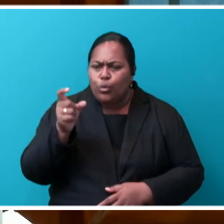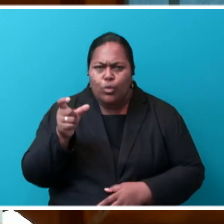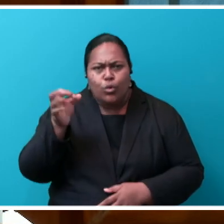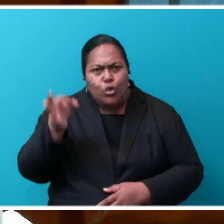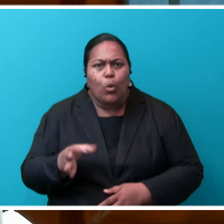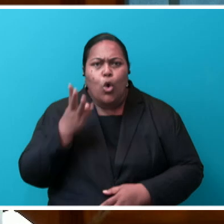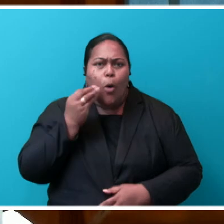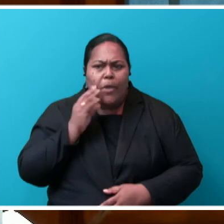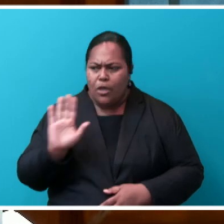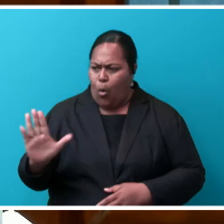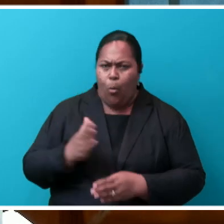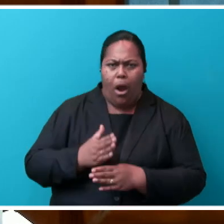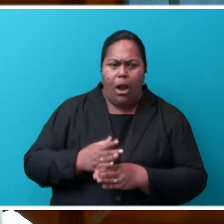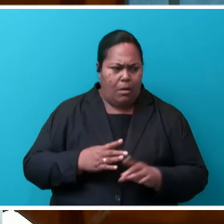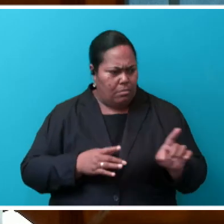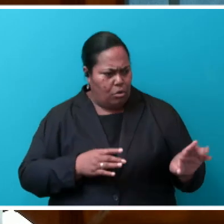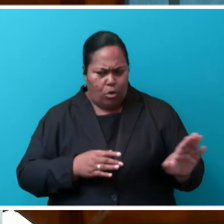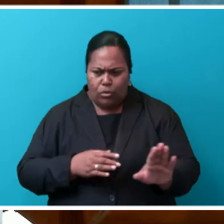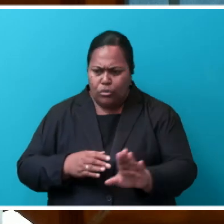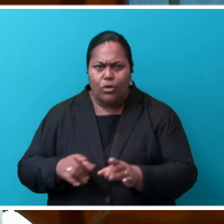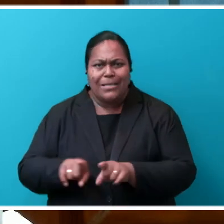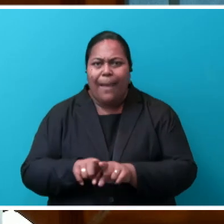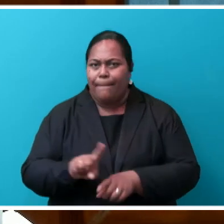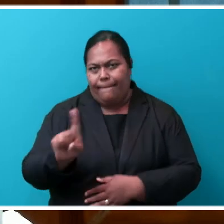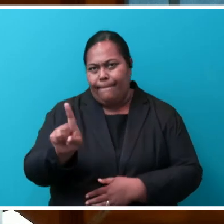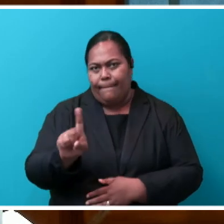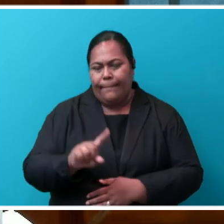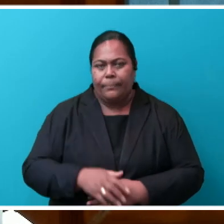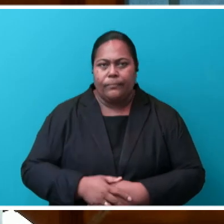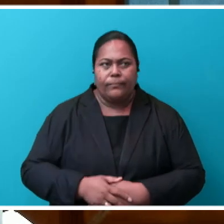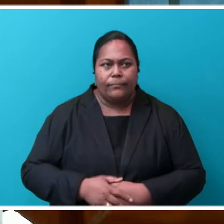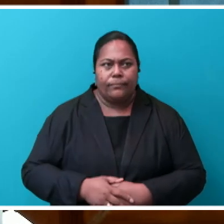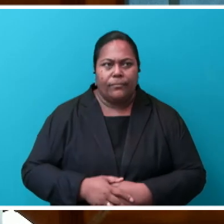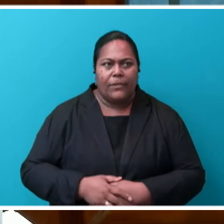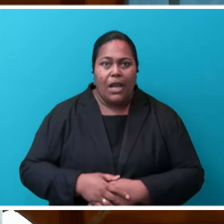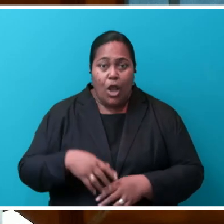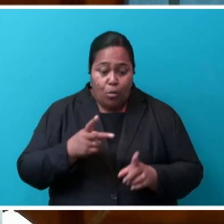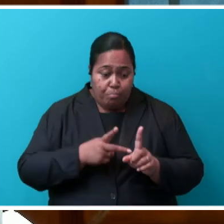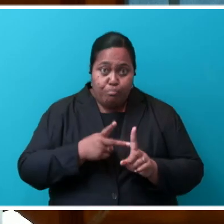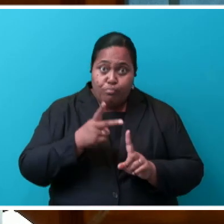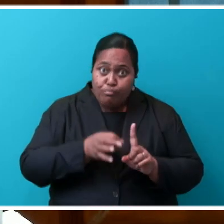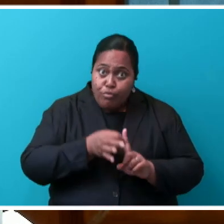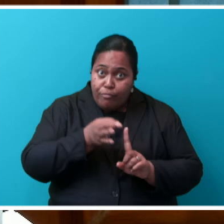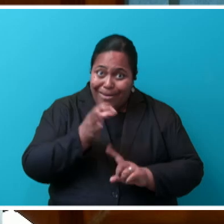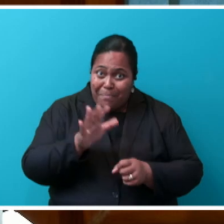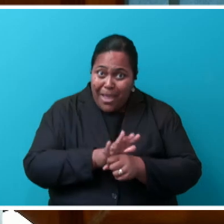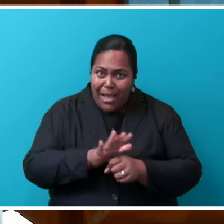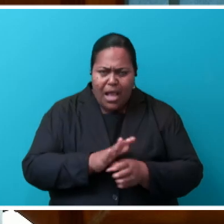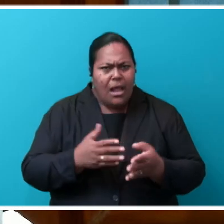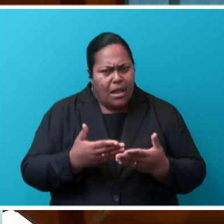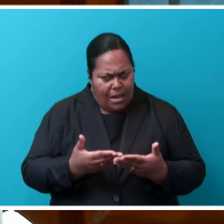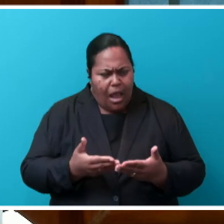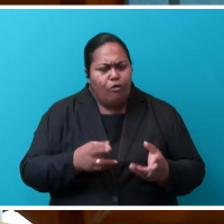responsibilities. Mr. Speaker, sir, notwithstanding the progress made, the Fiji Correction Service has faced some